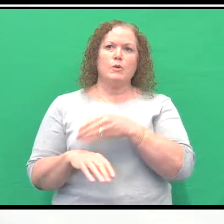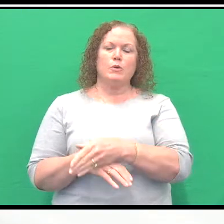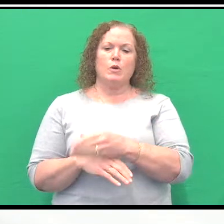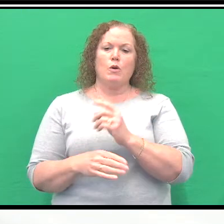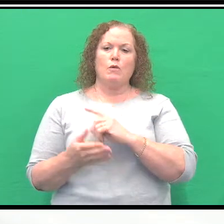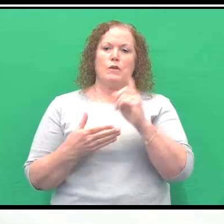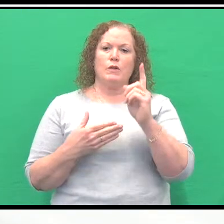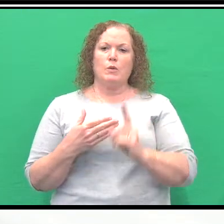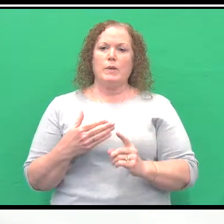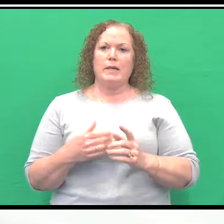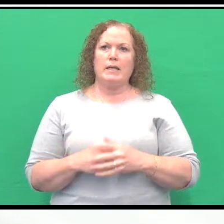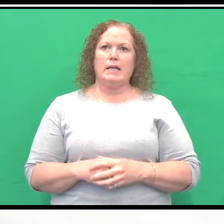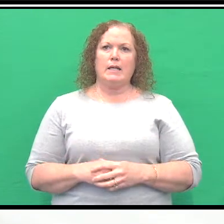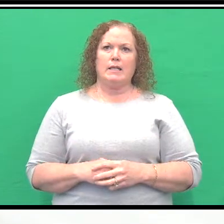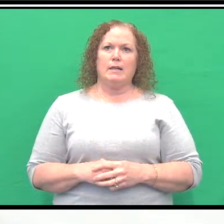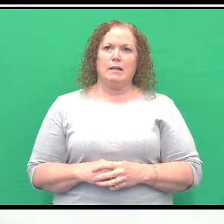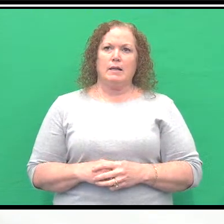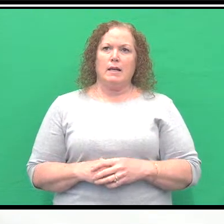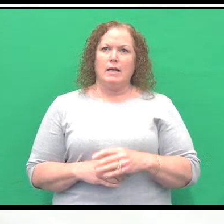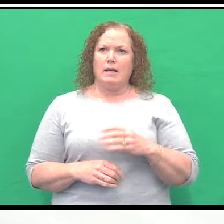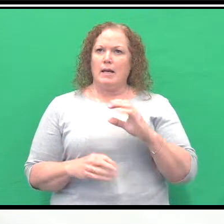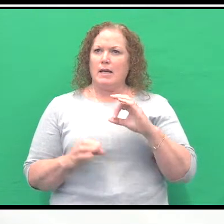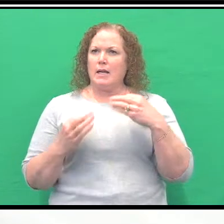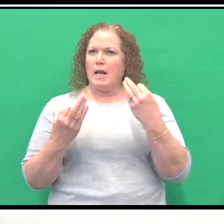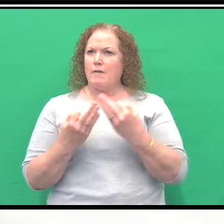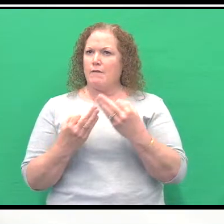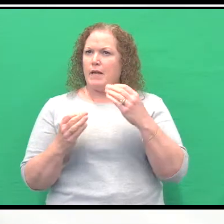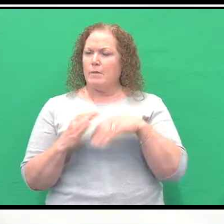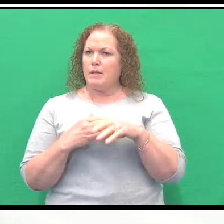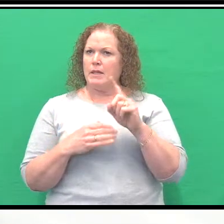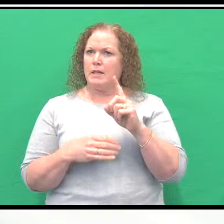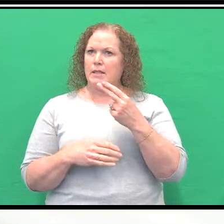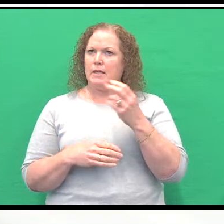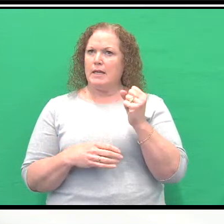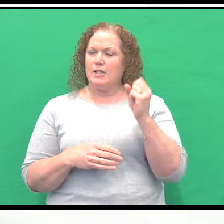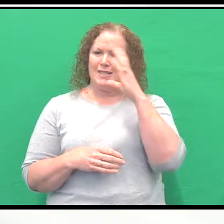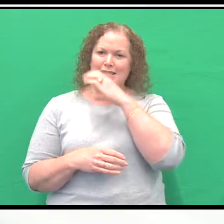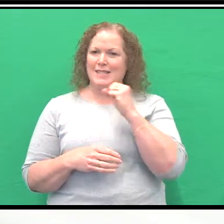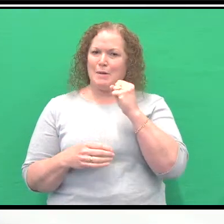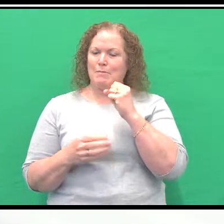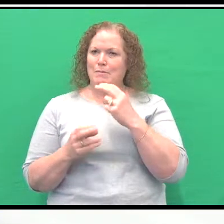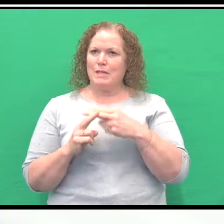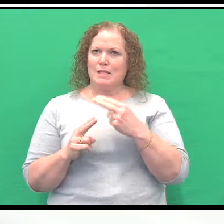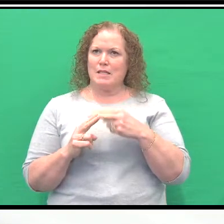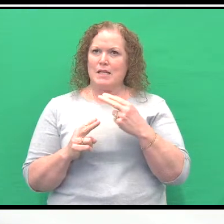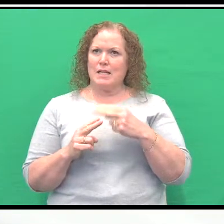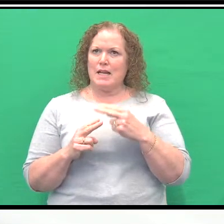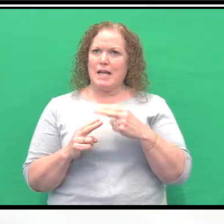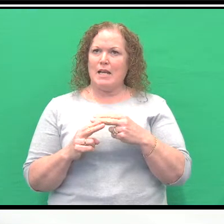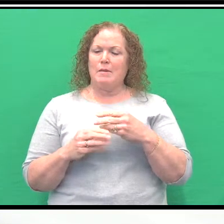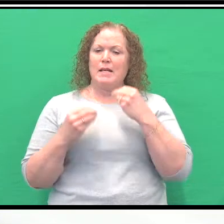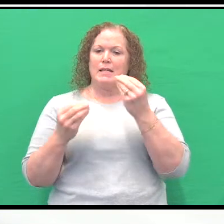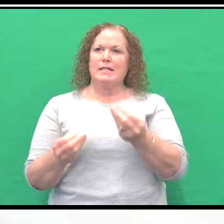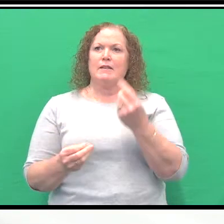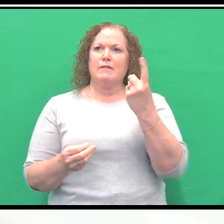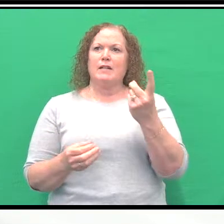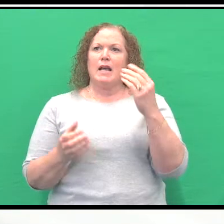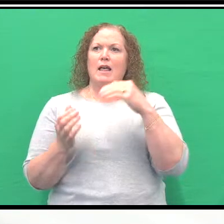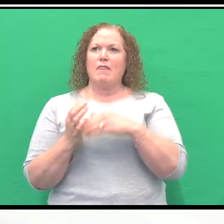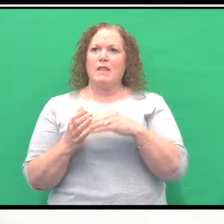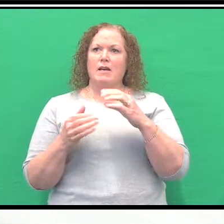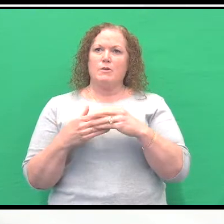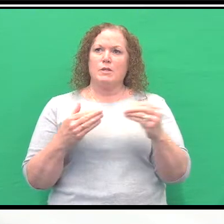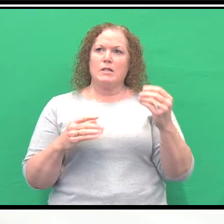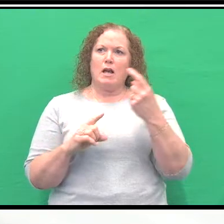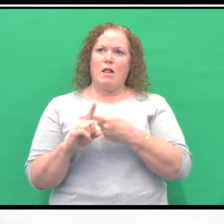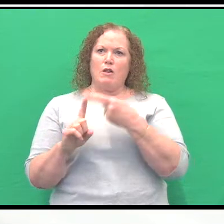Springs has donated $1,000 a month for this entire school year to help fund that program. So I want to